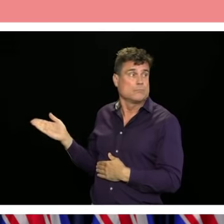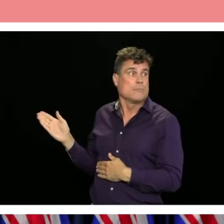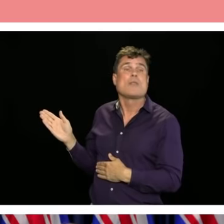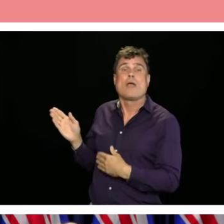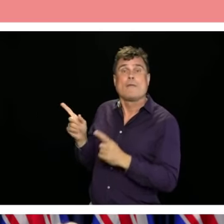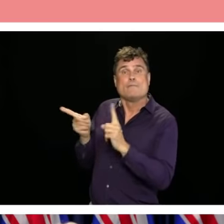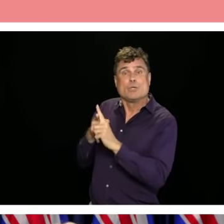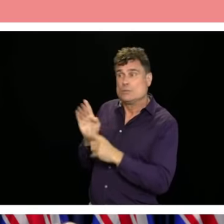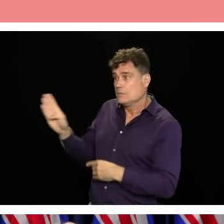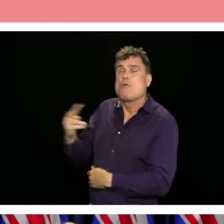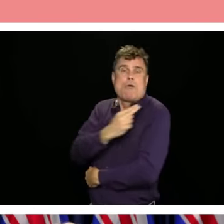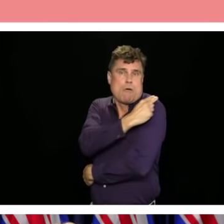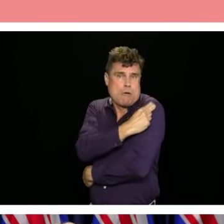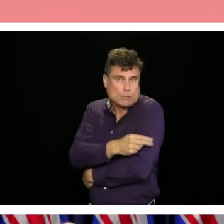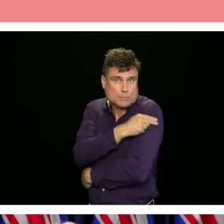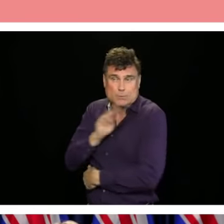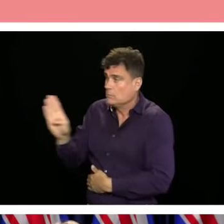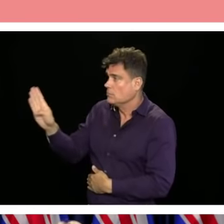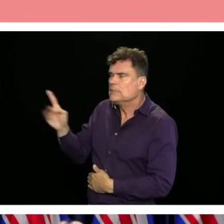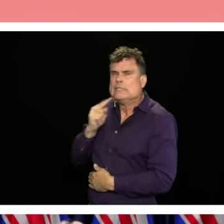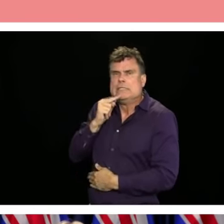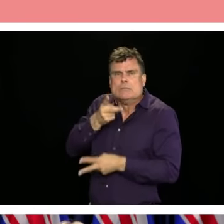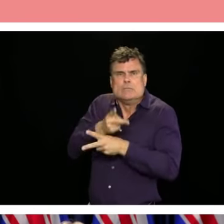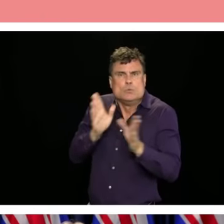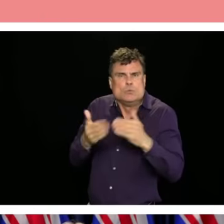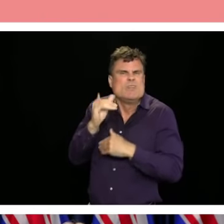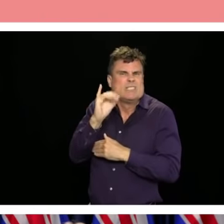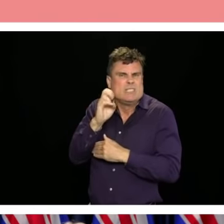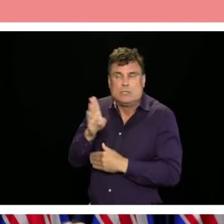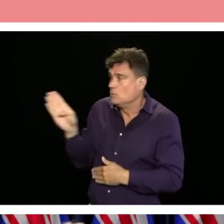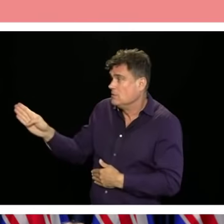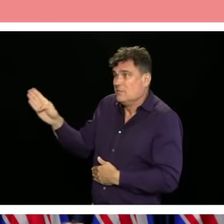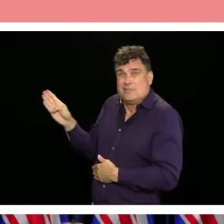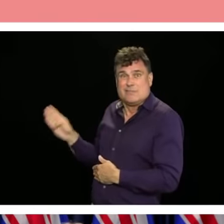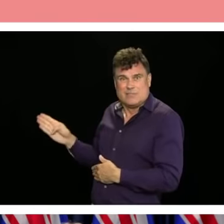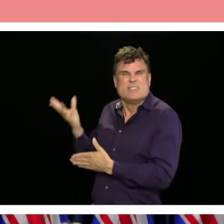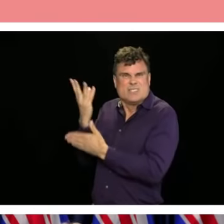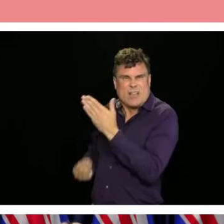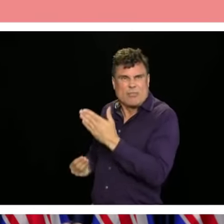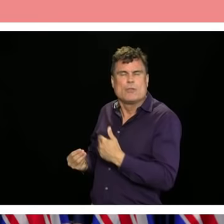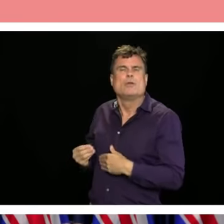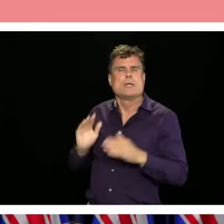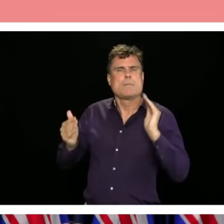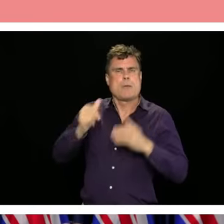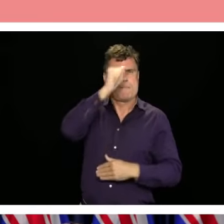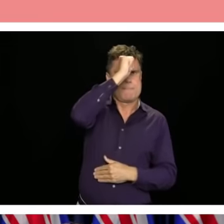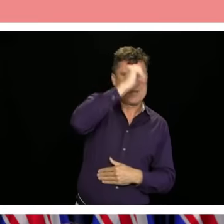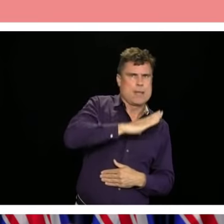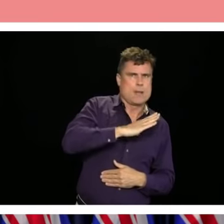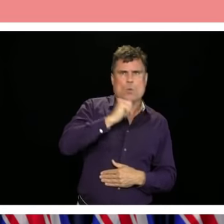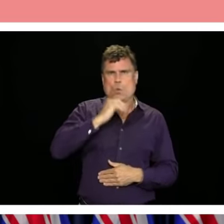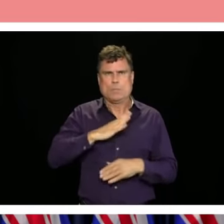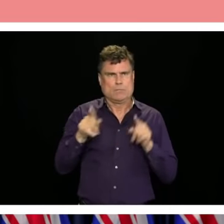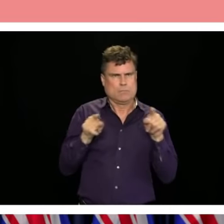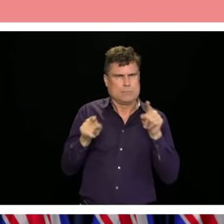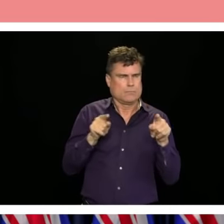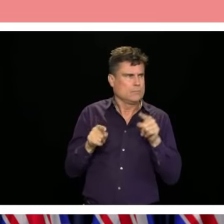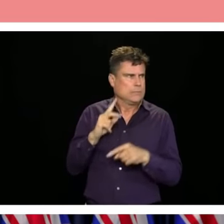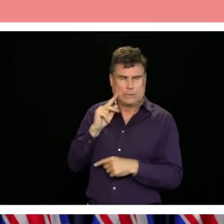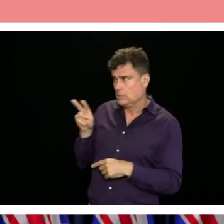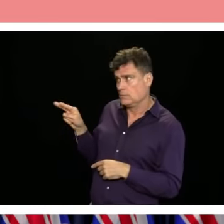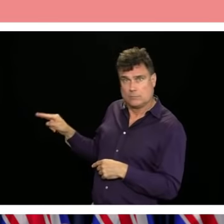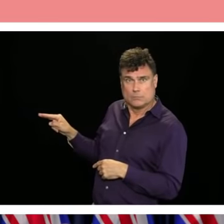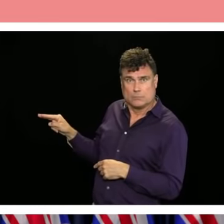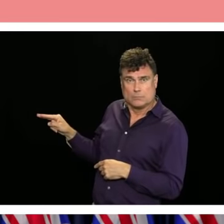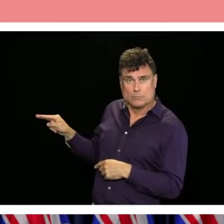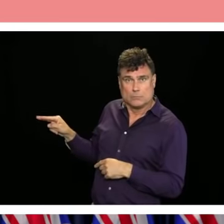is something that is that we've seen in British Columbia that reflects what we've heard in other parts of the world, where men